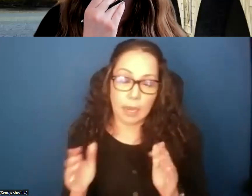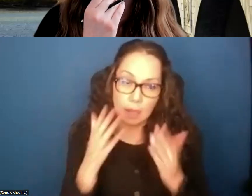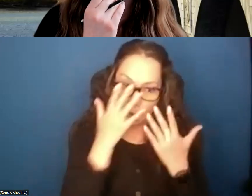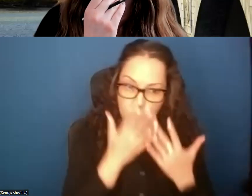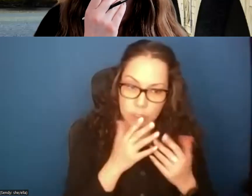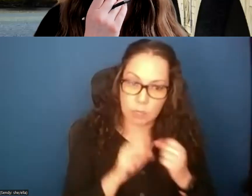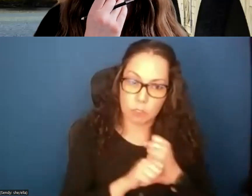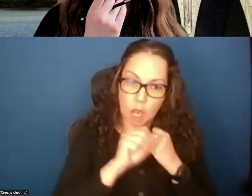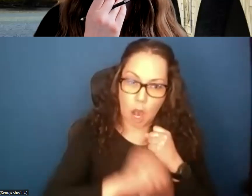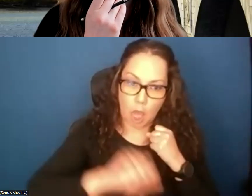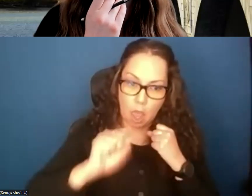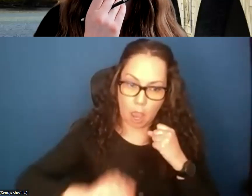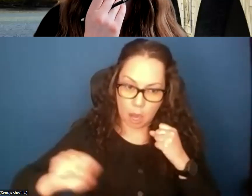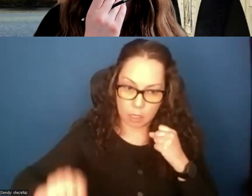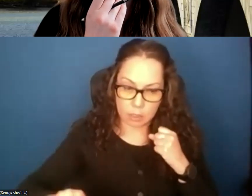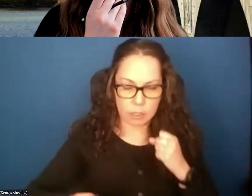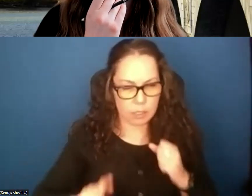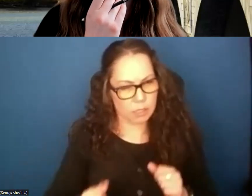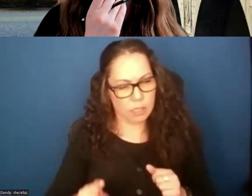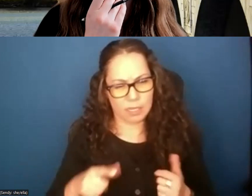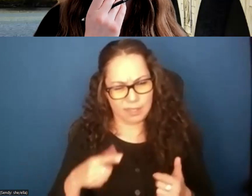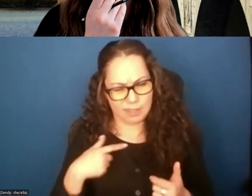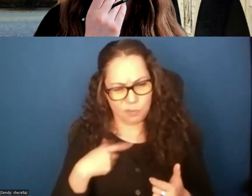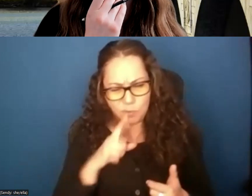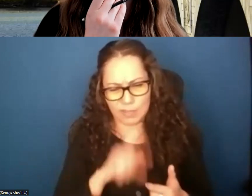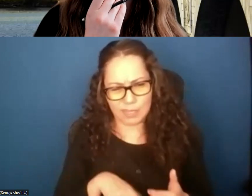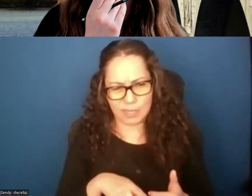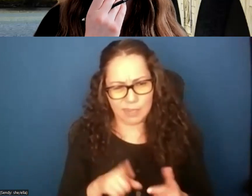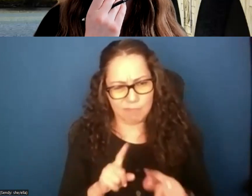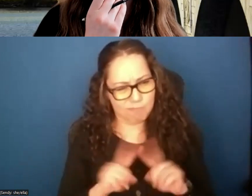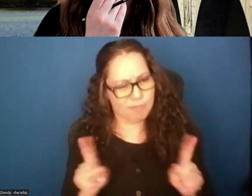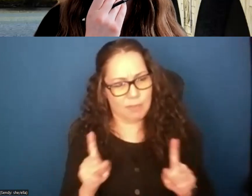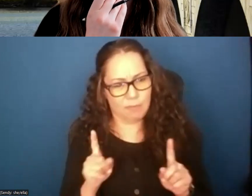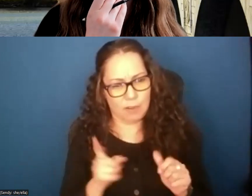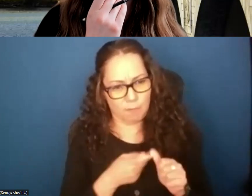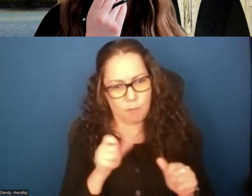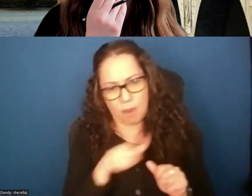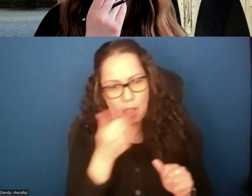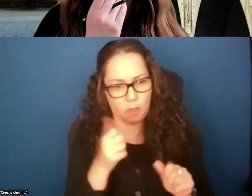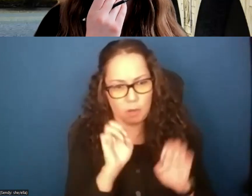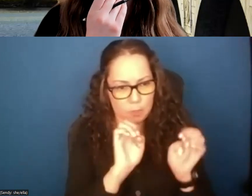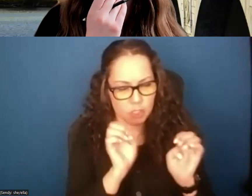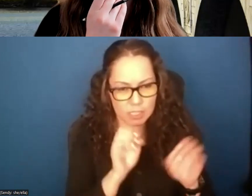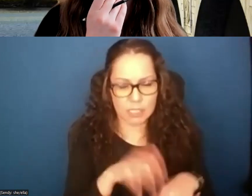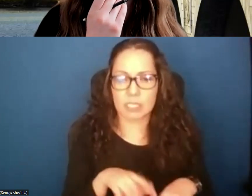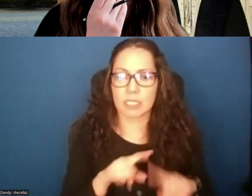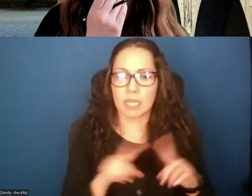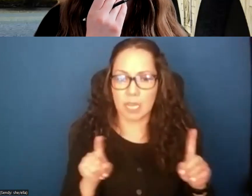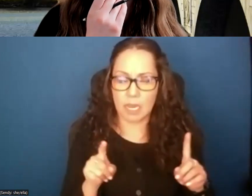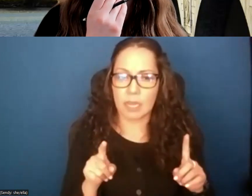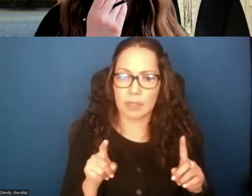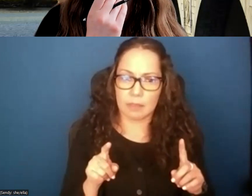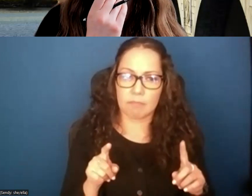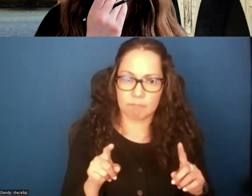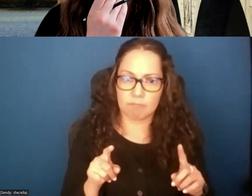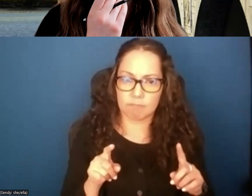um, which I think is really unusual for emergencies, and, um, and there were a lot of really, you know,